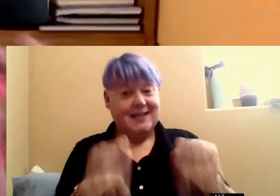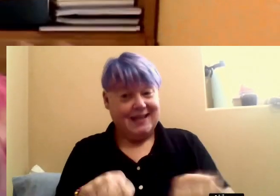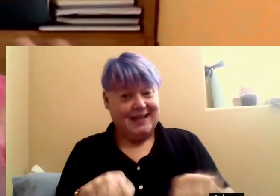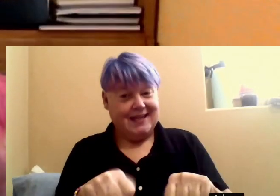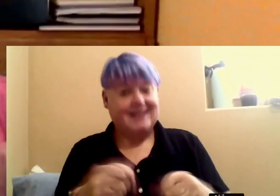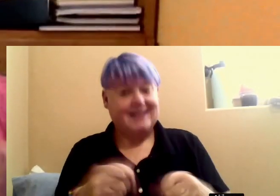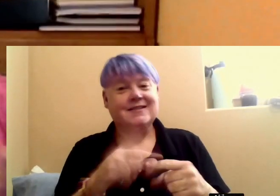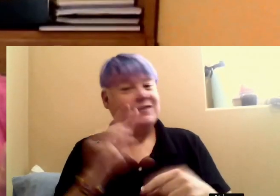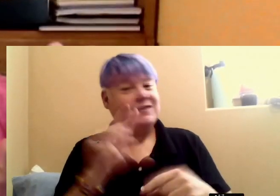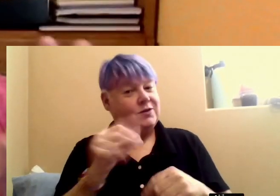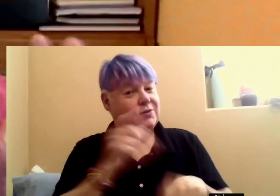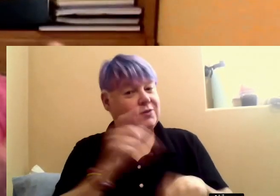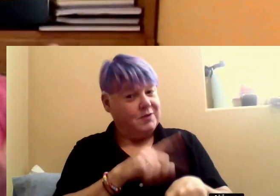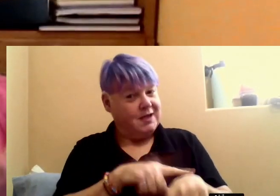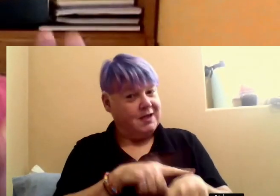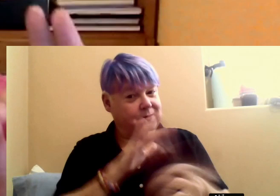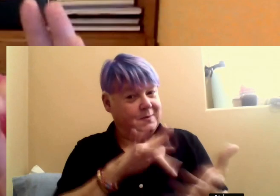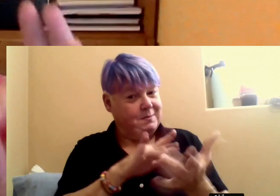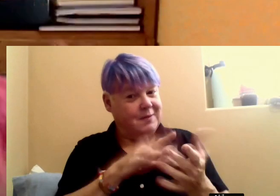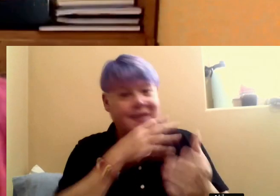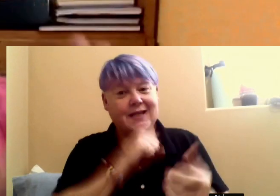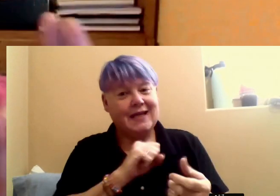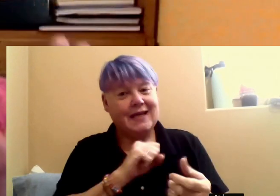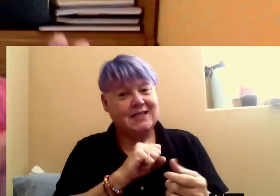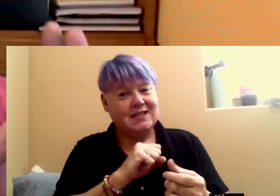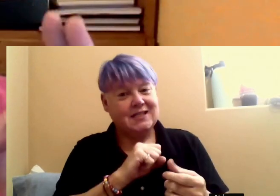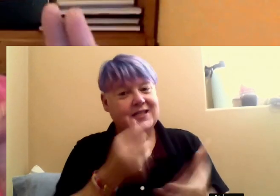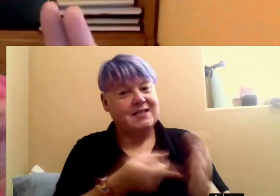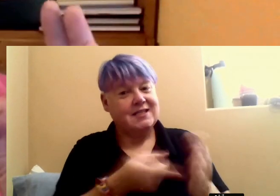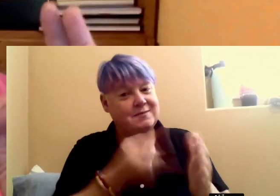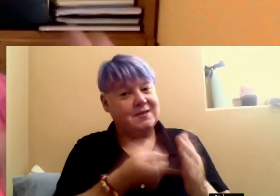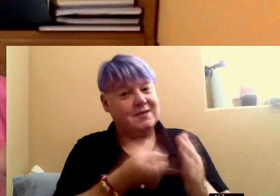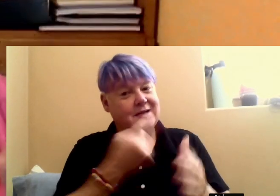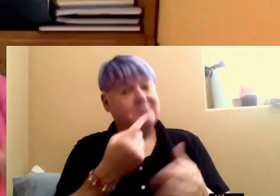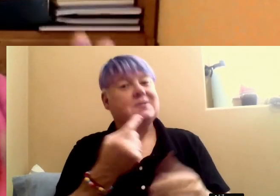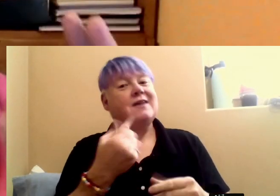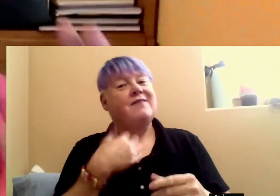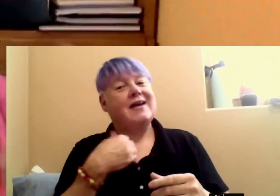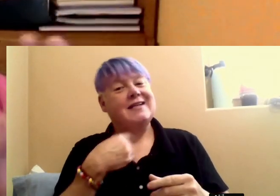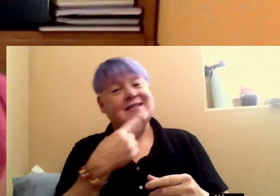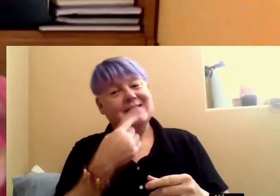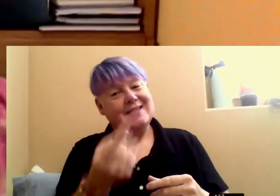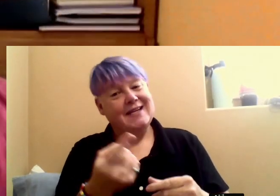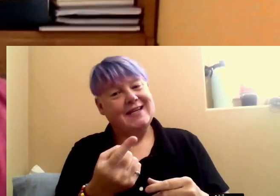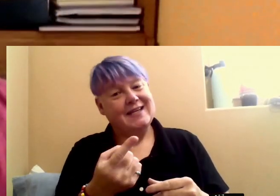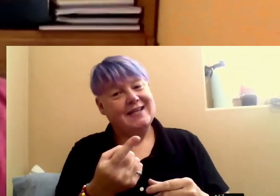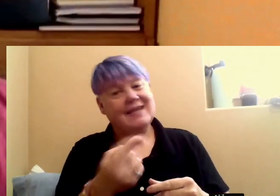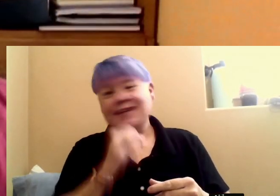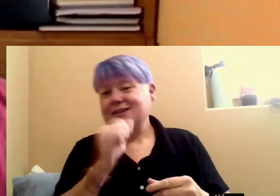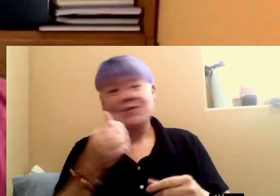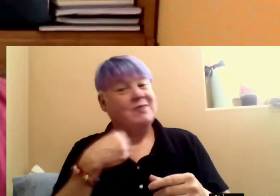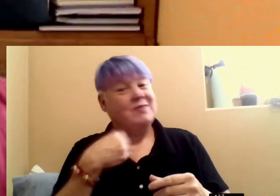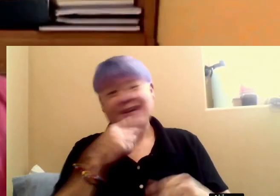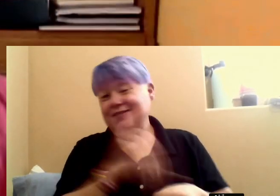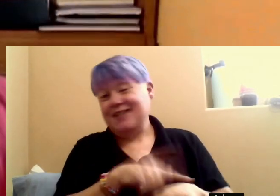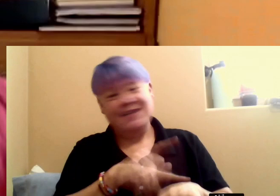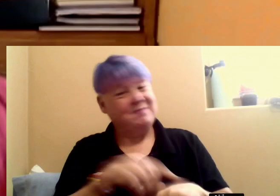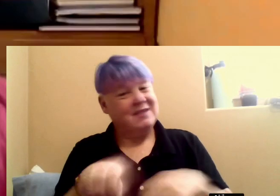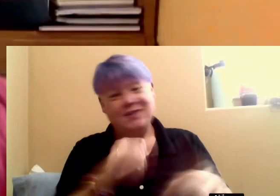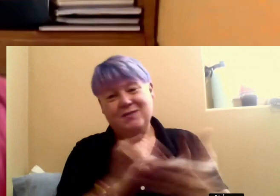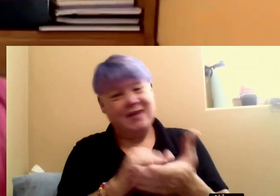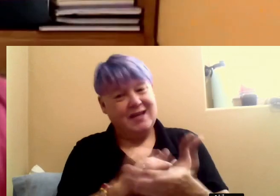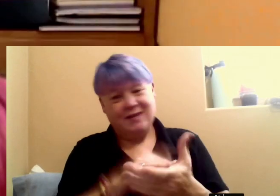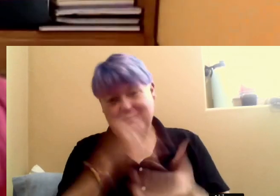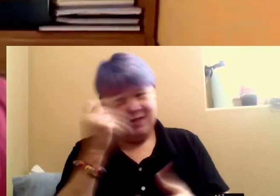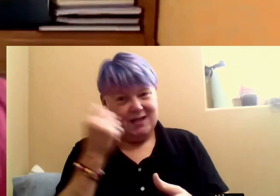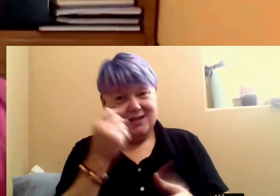And now that I'm middle-aged, I'm like, sometimes this year I've had to say, actually, I don't have time to do that, because sometimes I